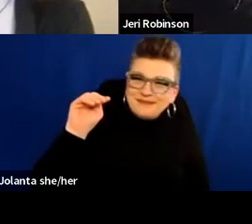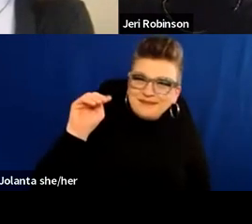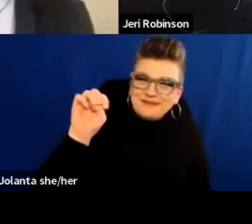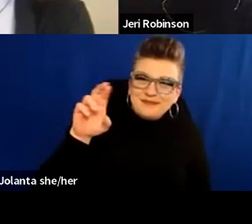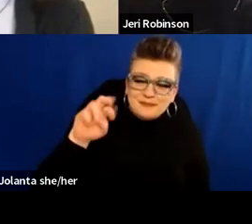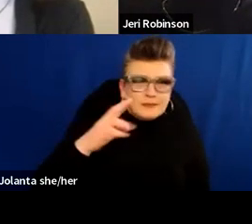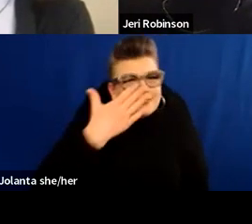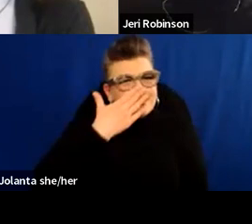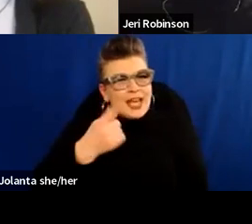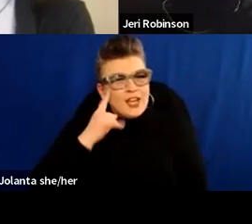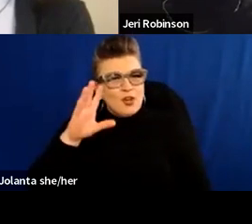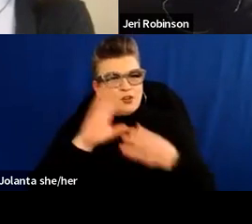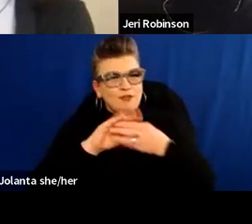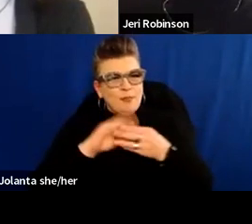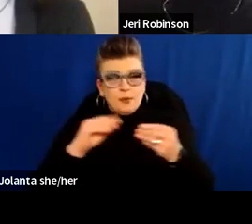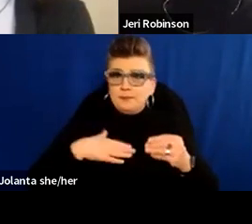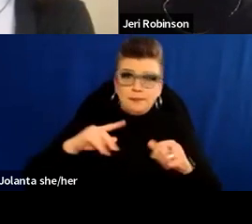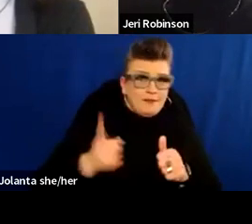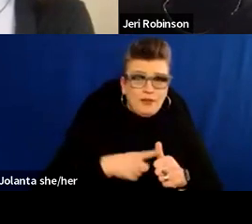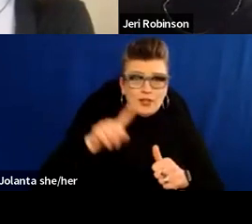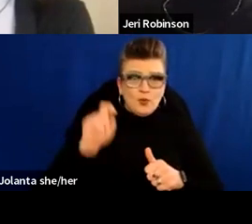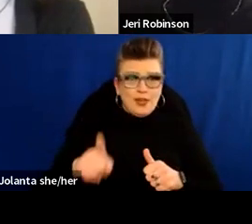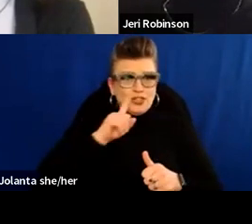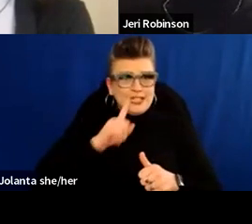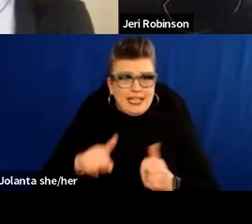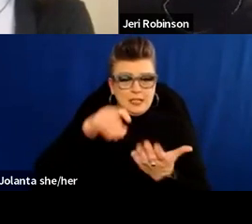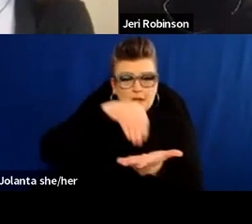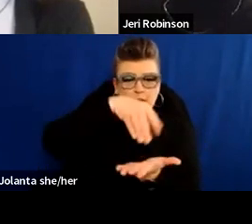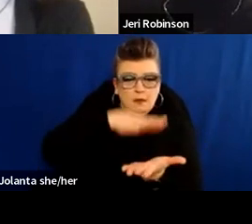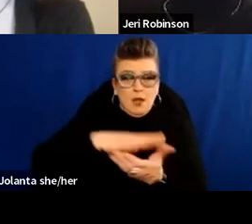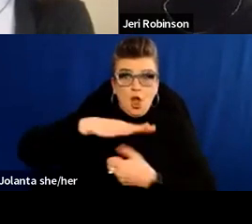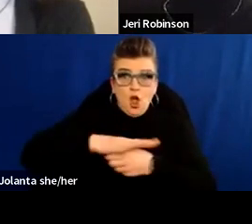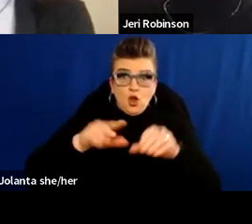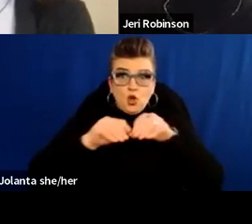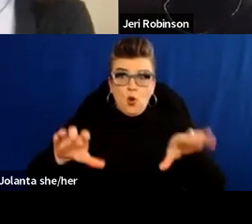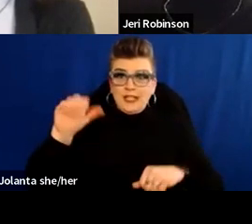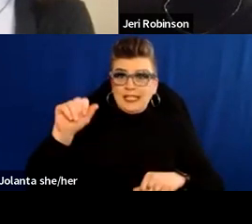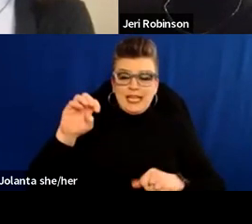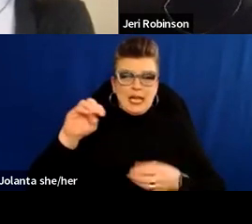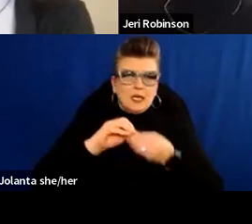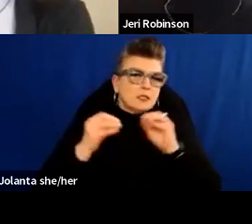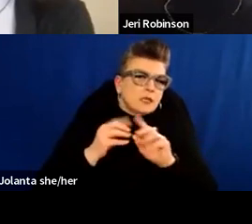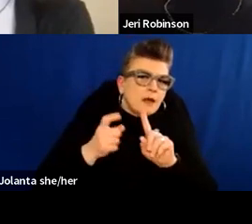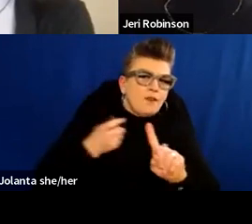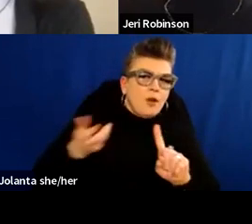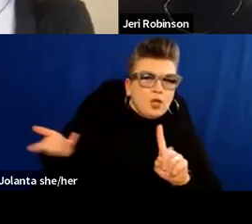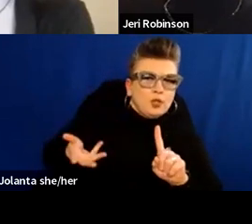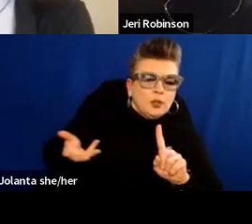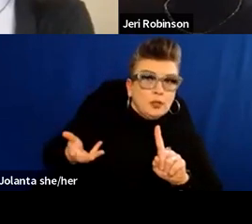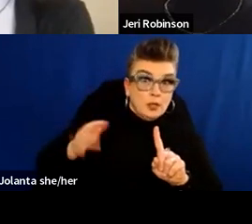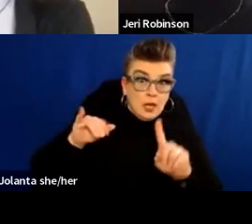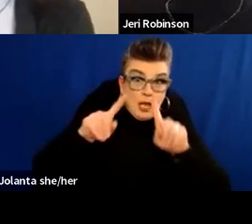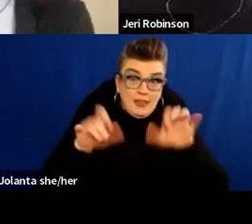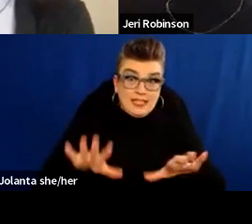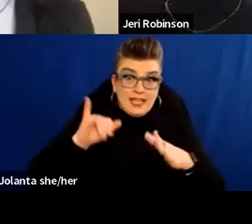my first question is um is the reported number of cova cases taken from the um staying test that are given inside of the